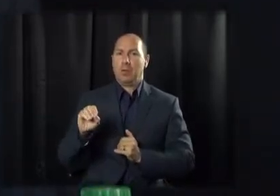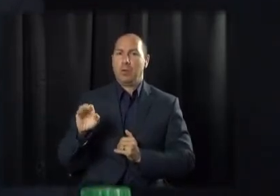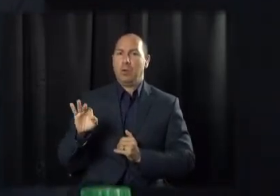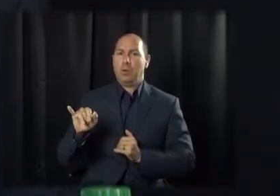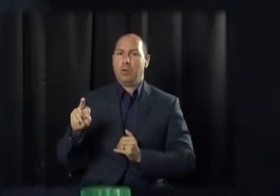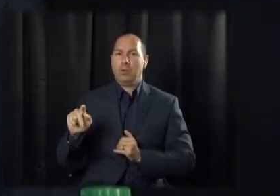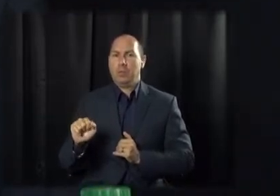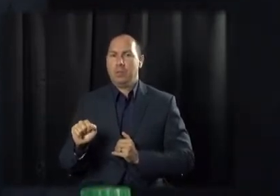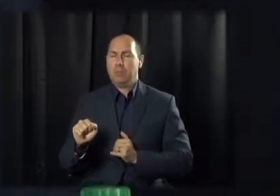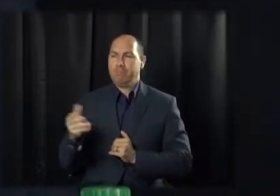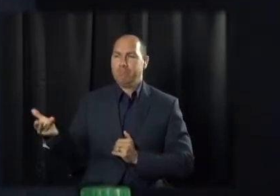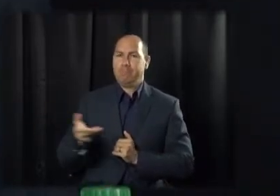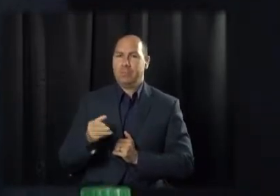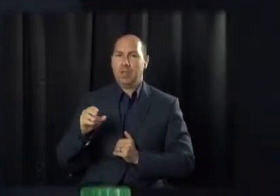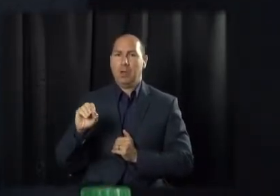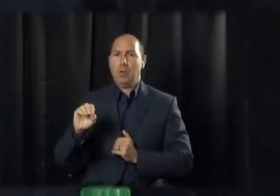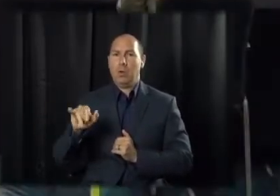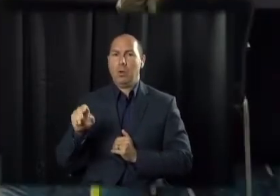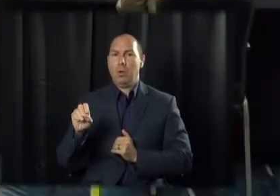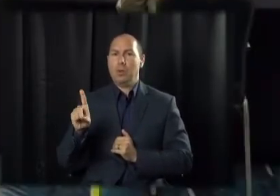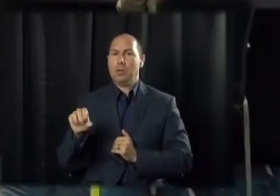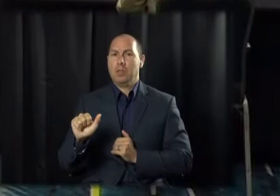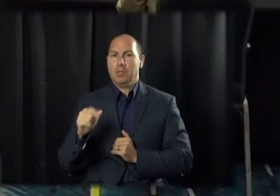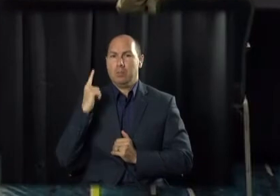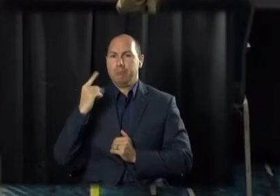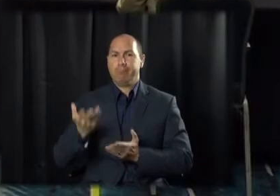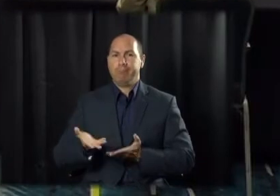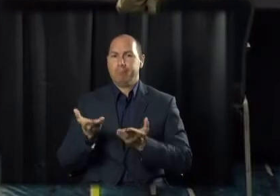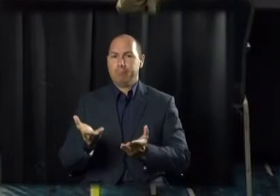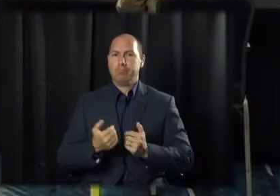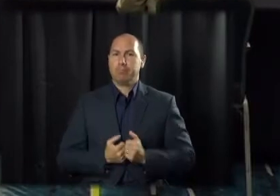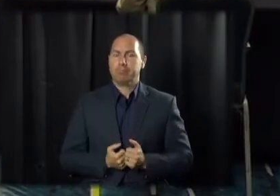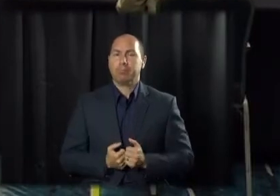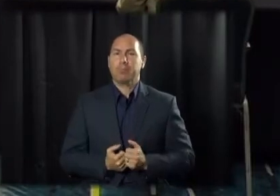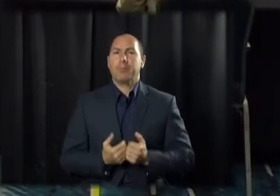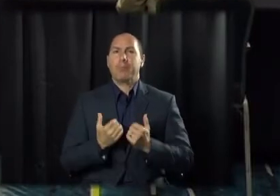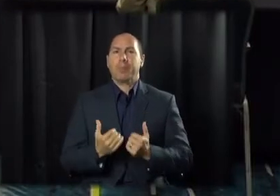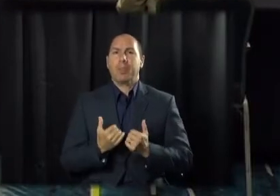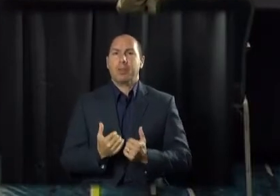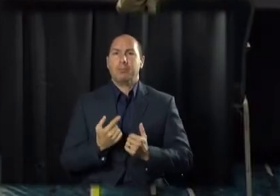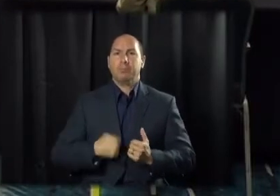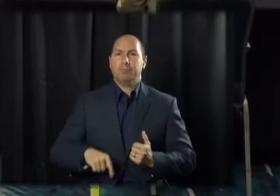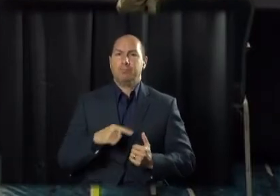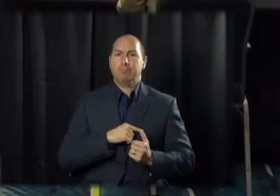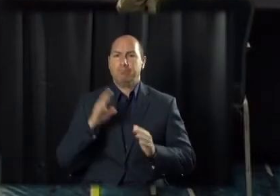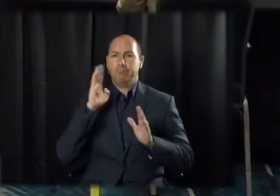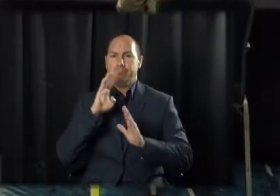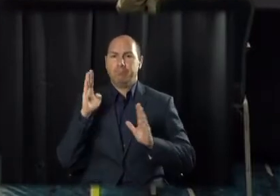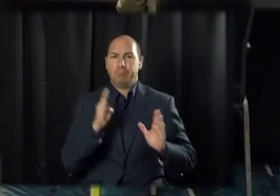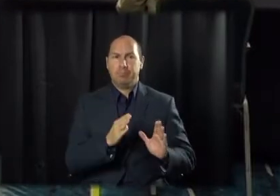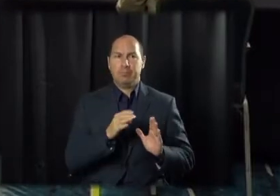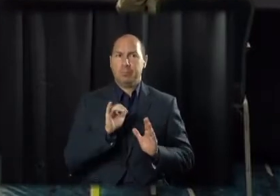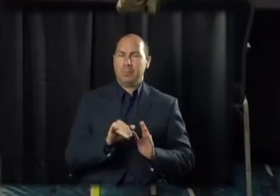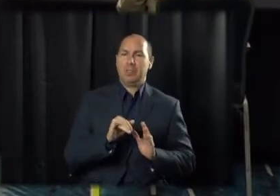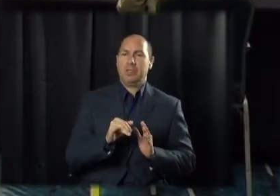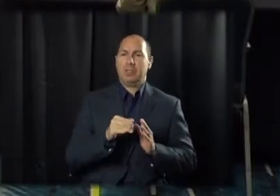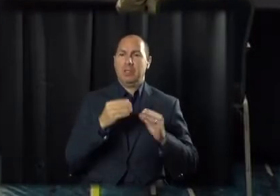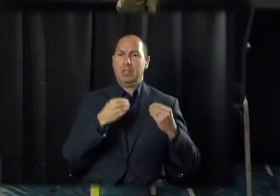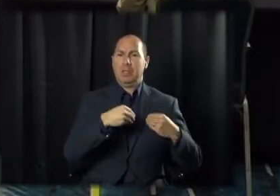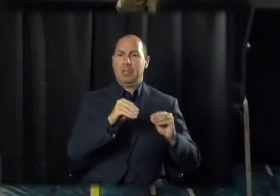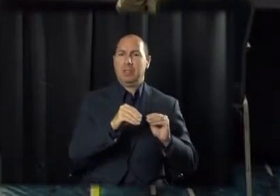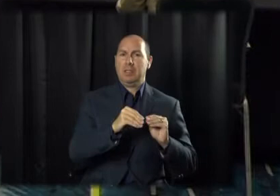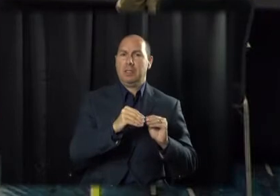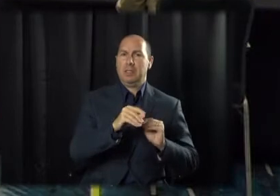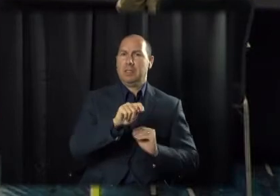Good morning, Mr. Chair. Good morning. Thank you. We now turn our attention to the Puerto Rico Sales Tax Financing Corporation,